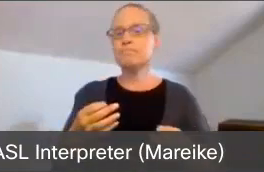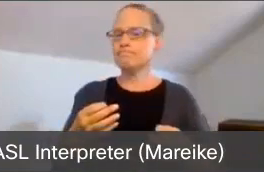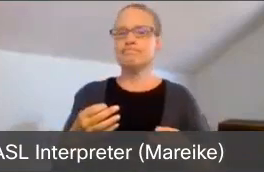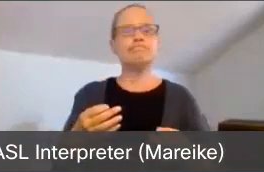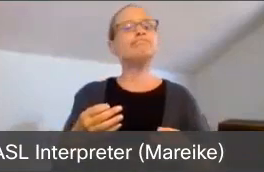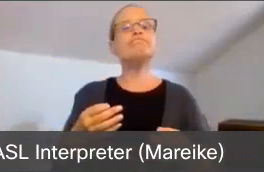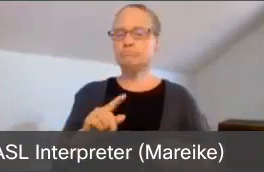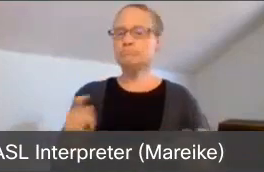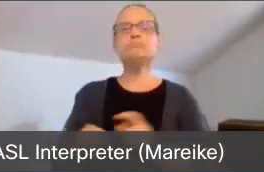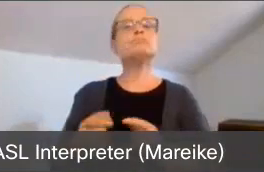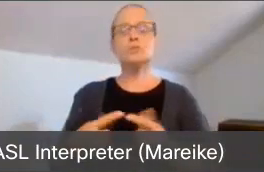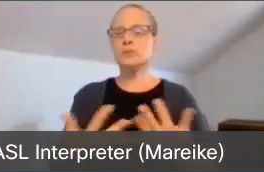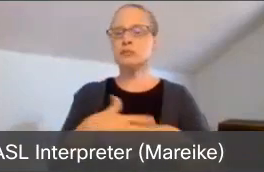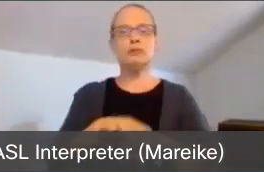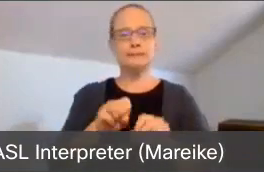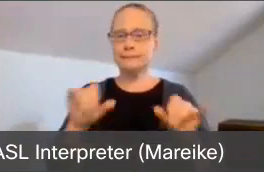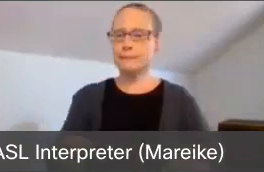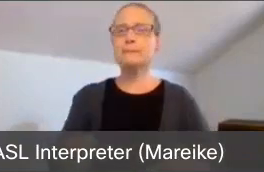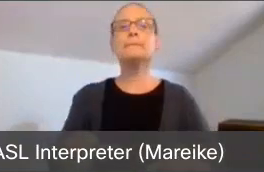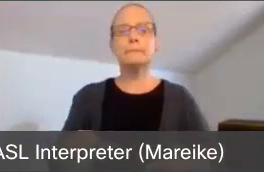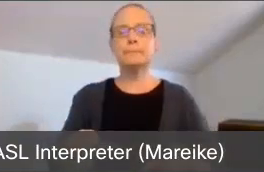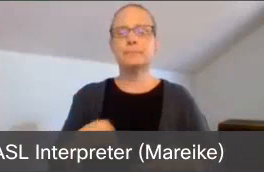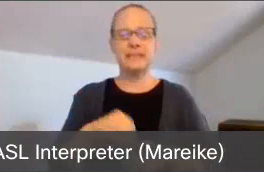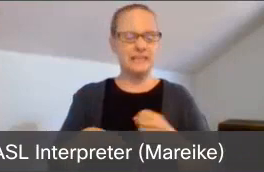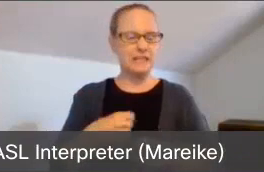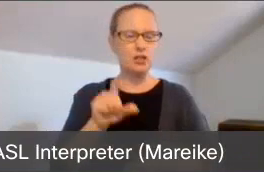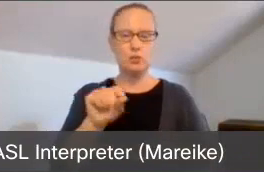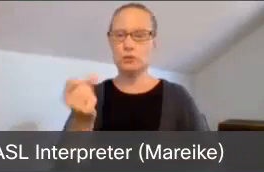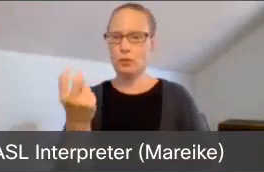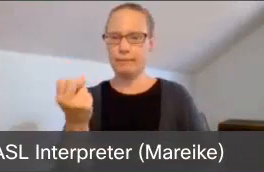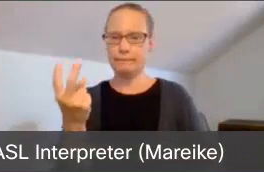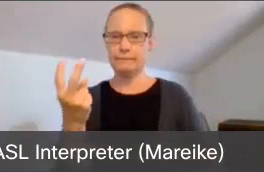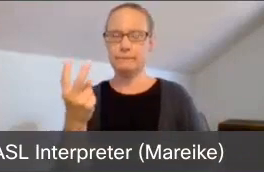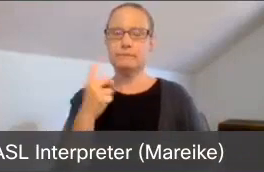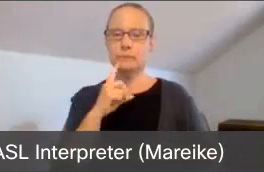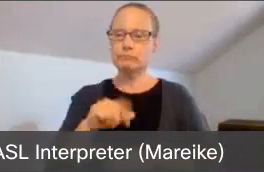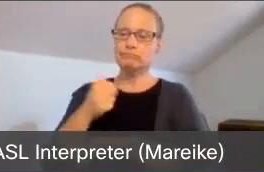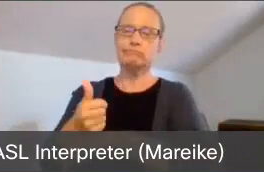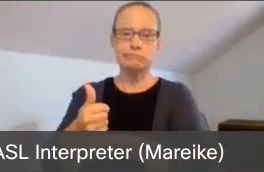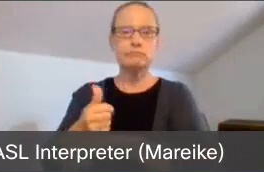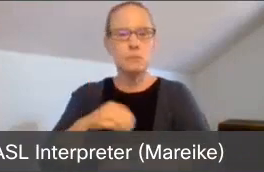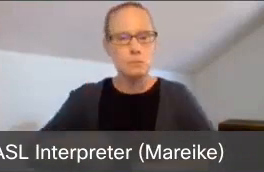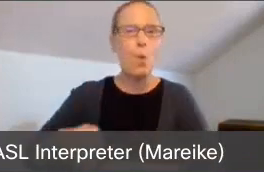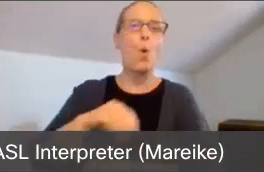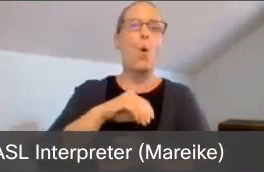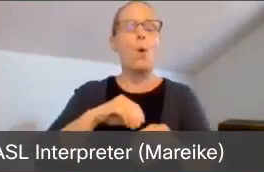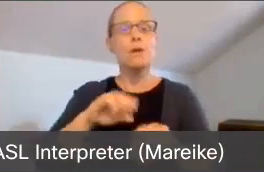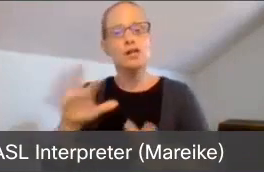an integrated system in 2012. We rolled out mobile crisis across our entire